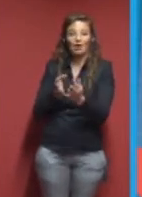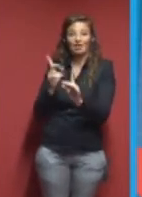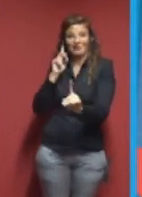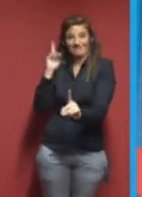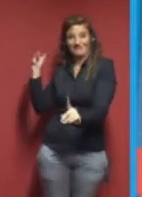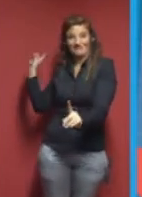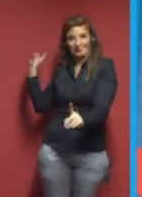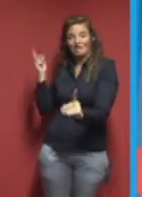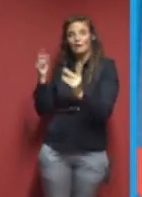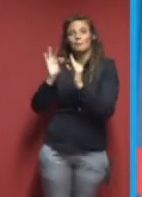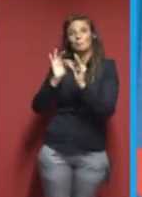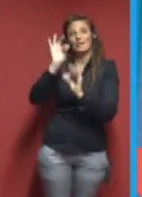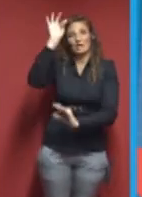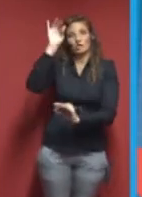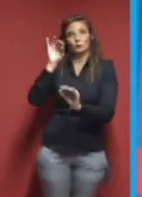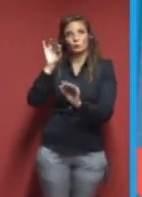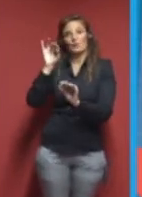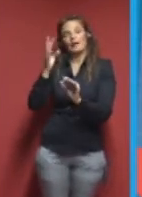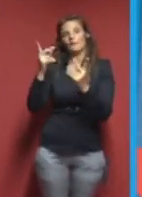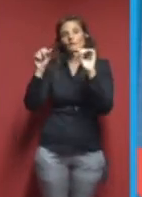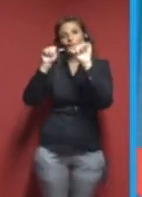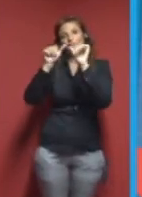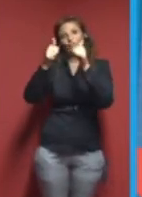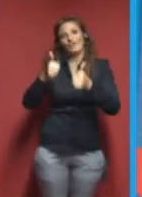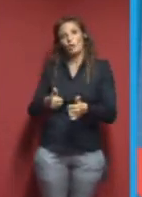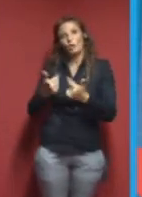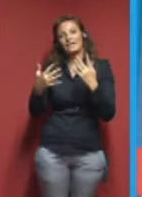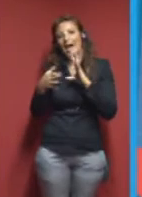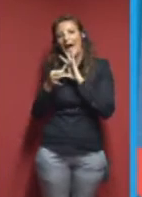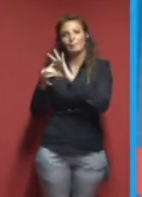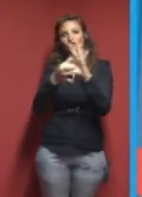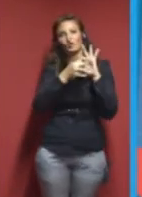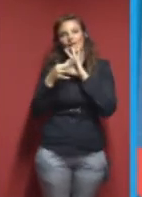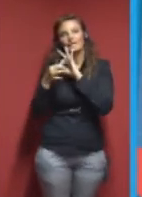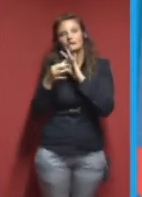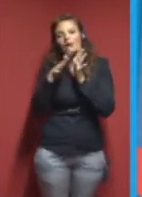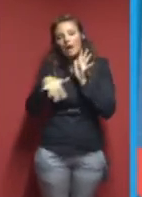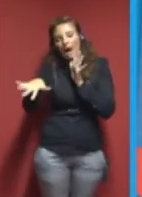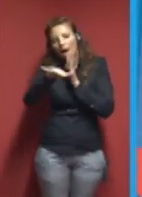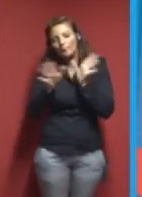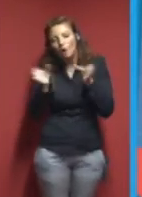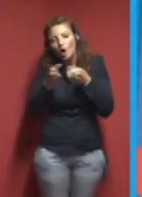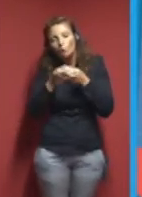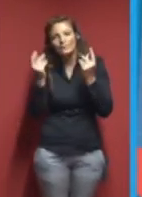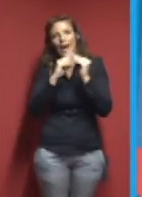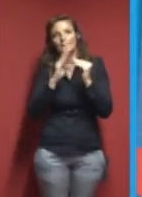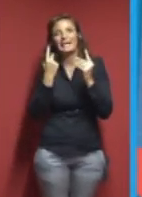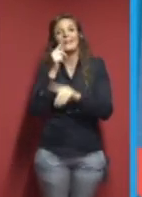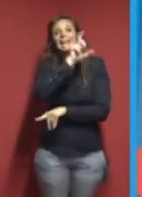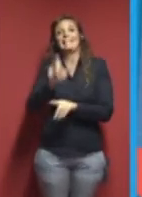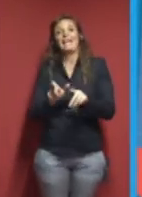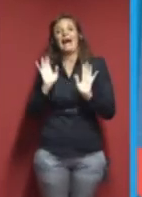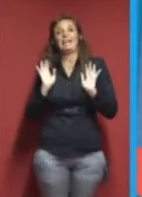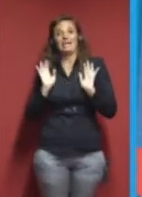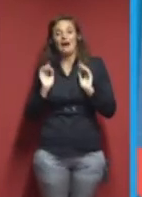maker community. And with this picture, you can see a lot of things. Of course, you can browse it online and you can see all the nodes in the network. But here you can see that,